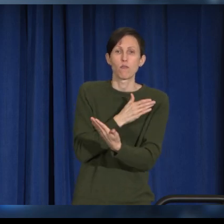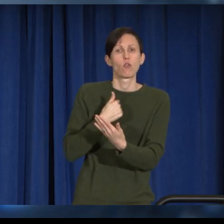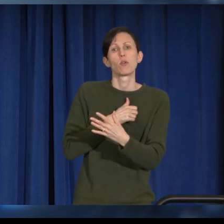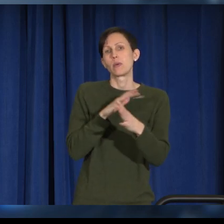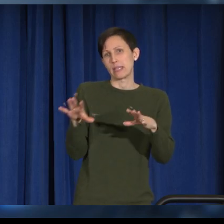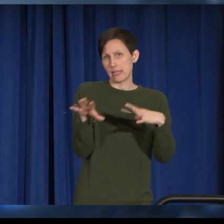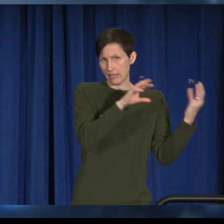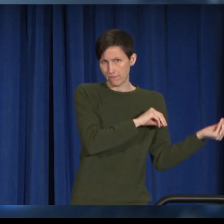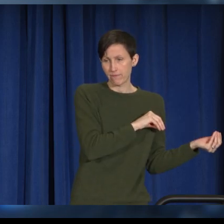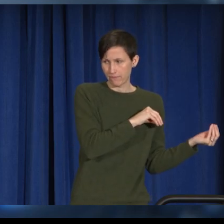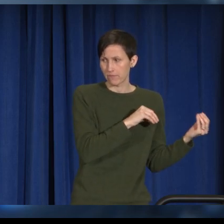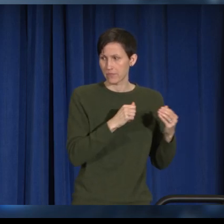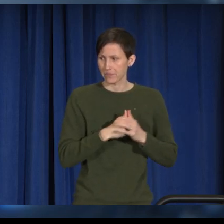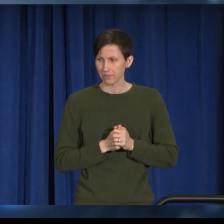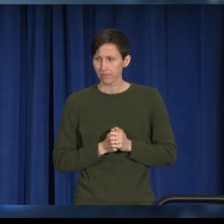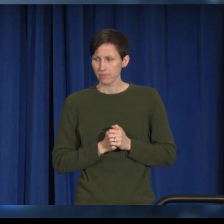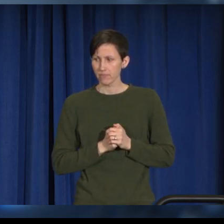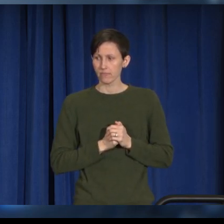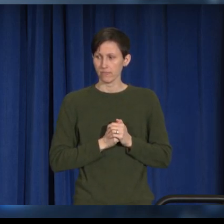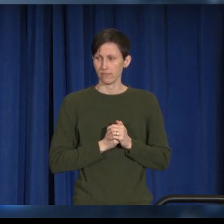home.